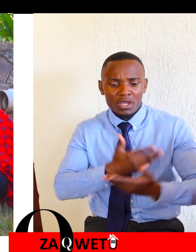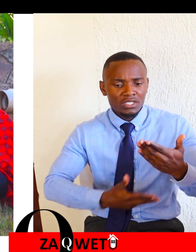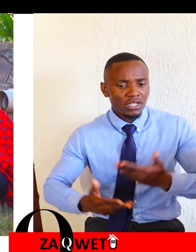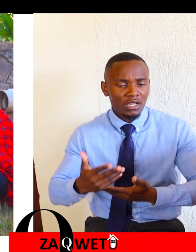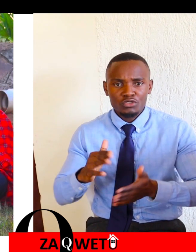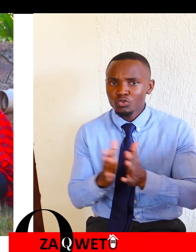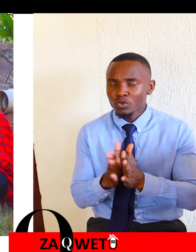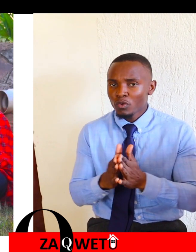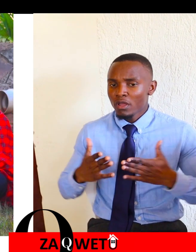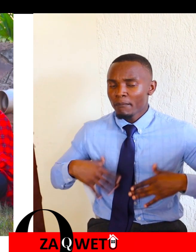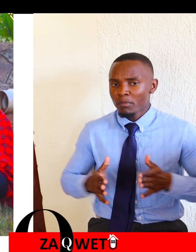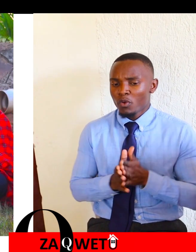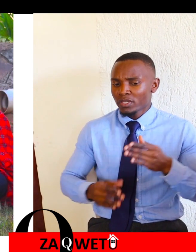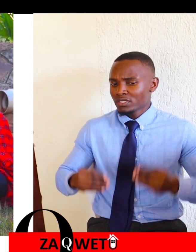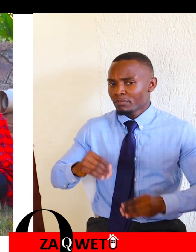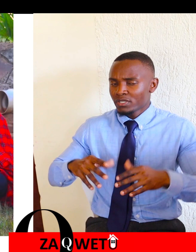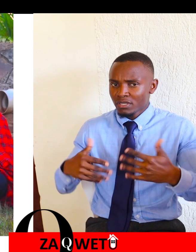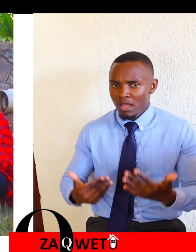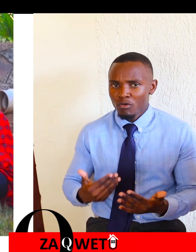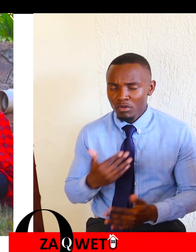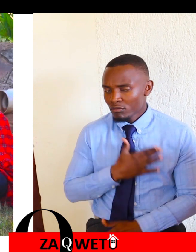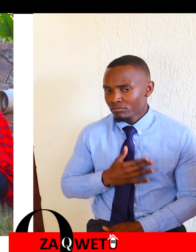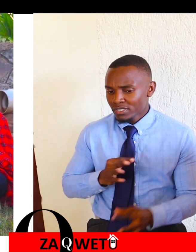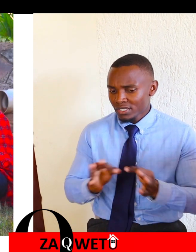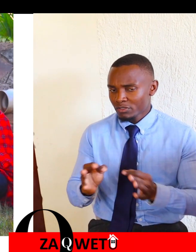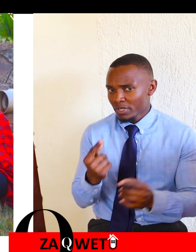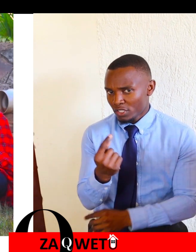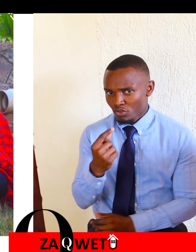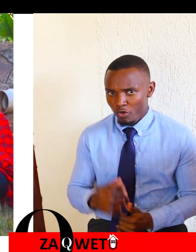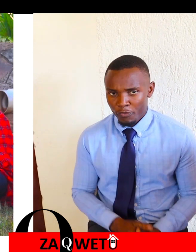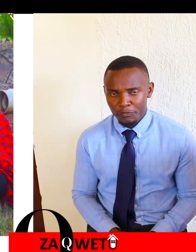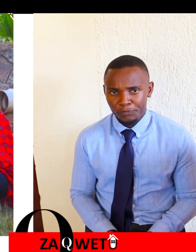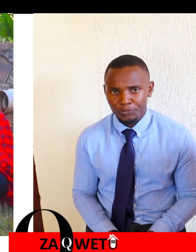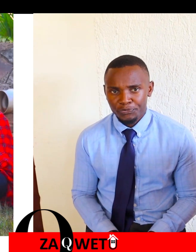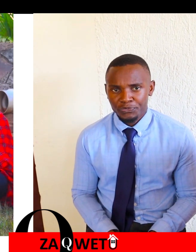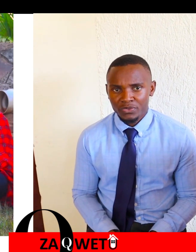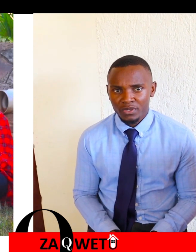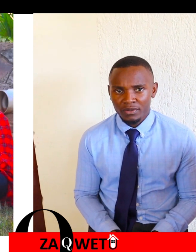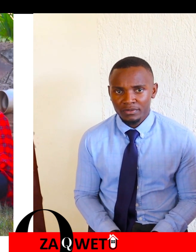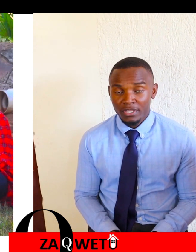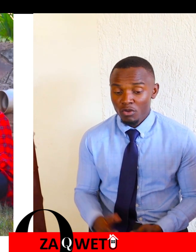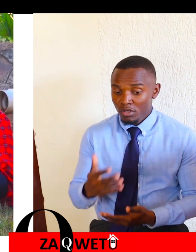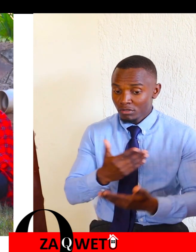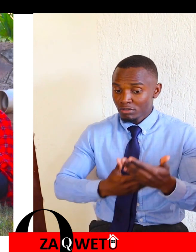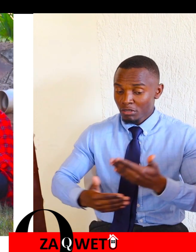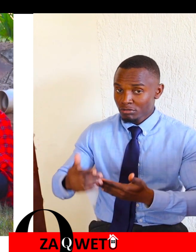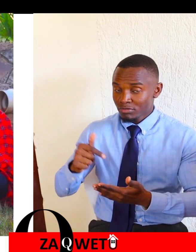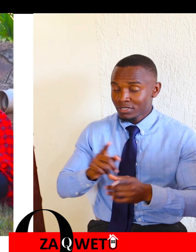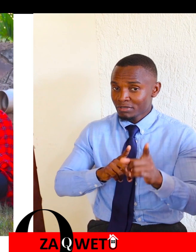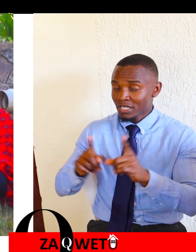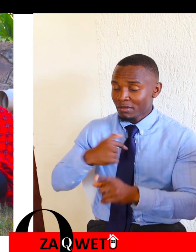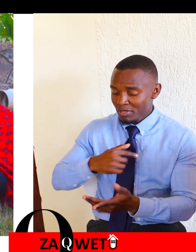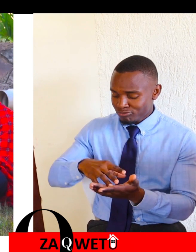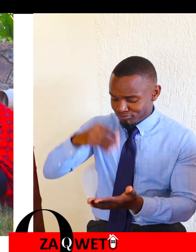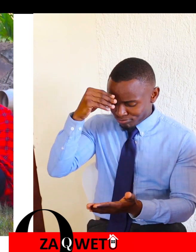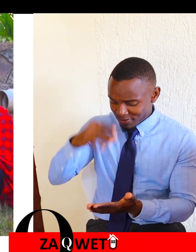your workspace interacting with people living with disability? Imekuaje? Just like a small short pic. It has